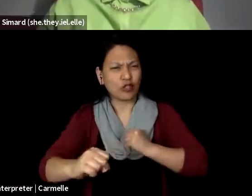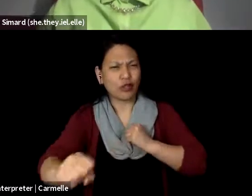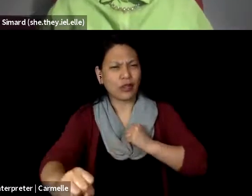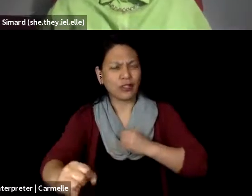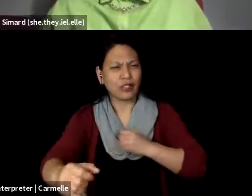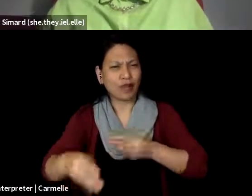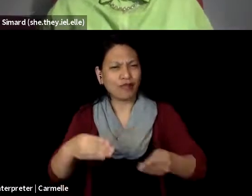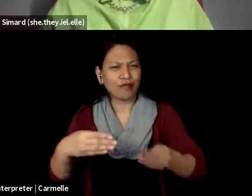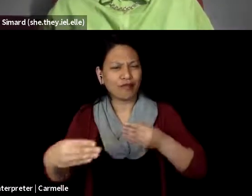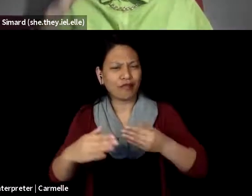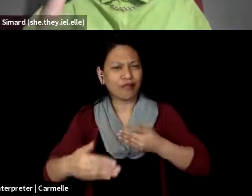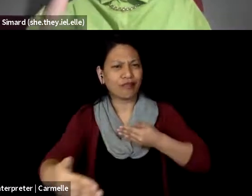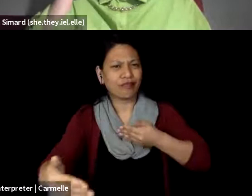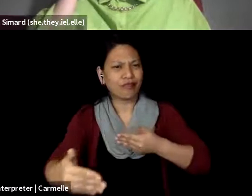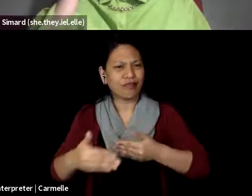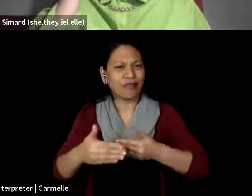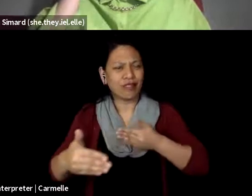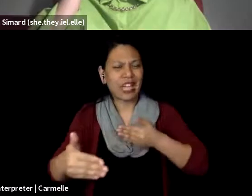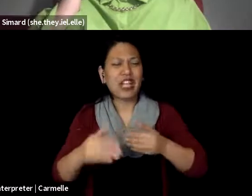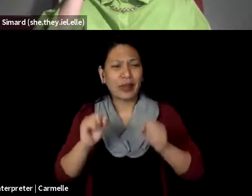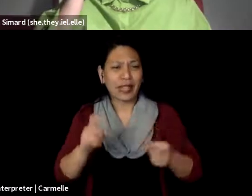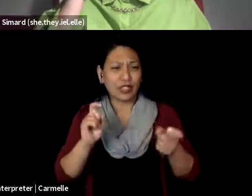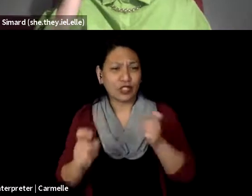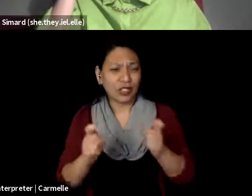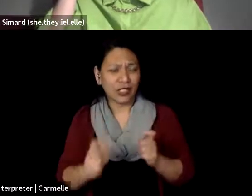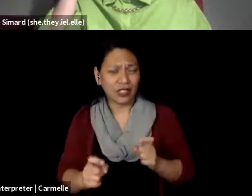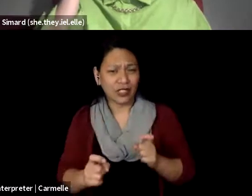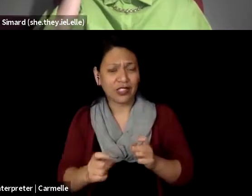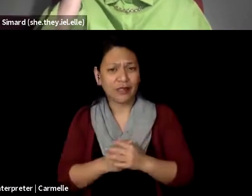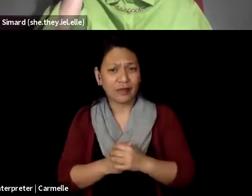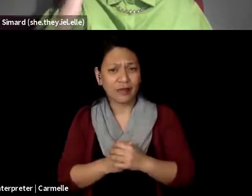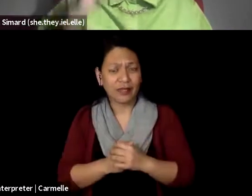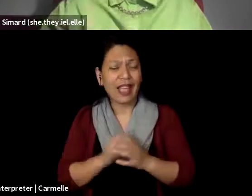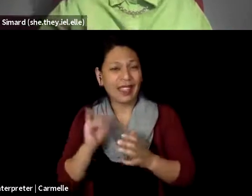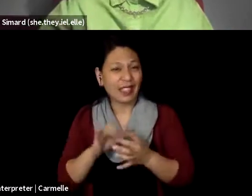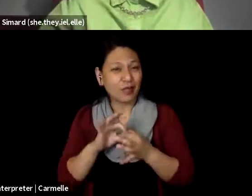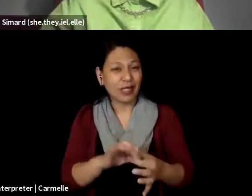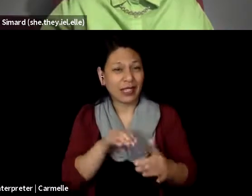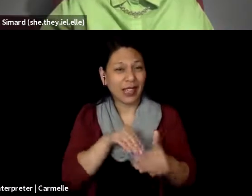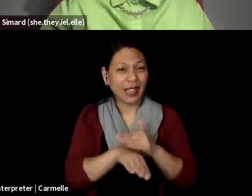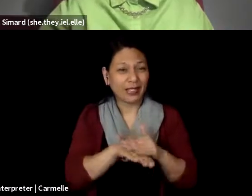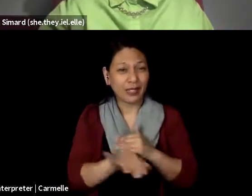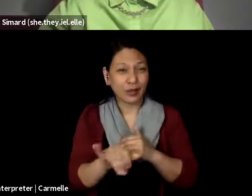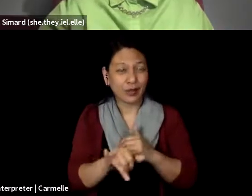like is you know, adaptive, and it's, I think, a reflection of access too.